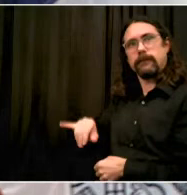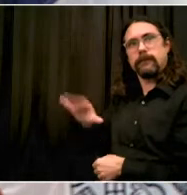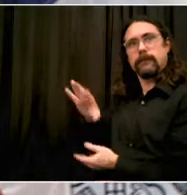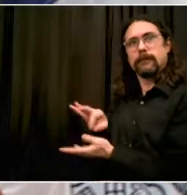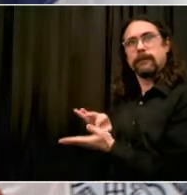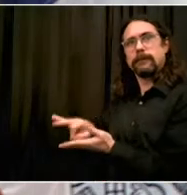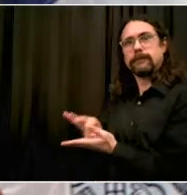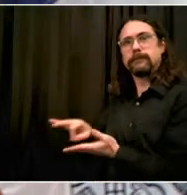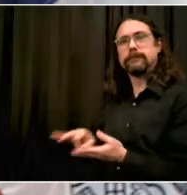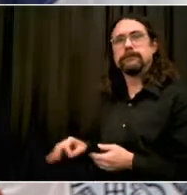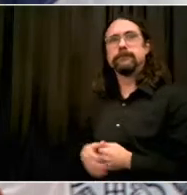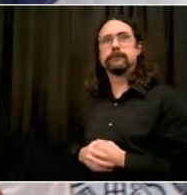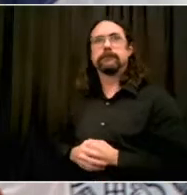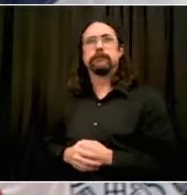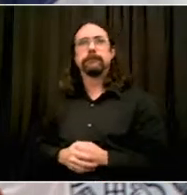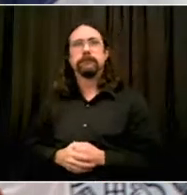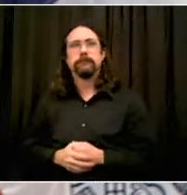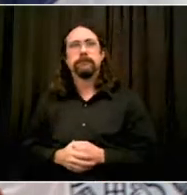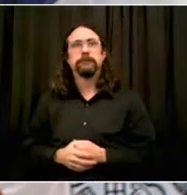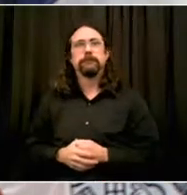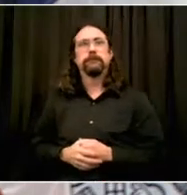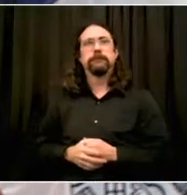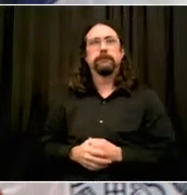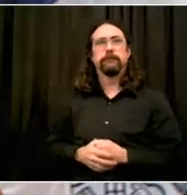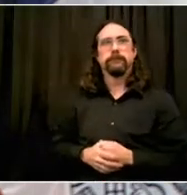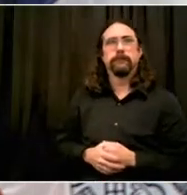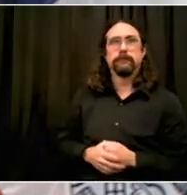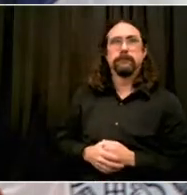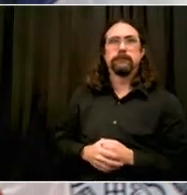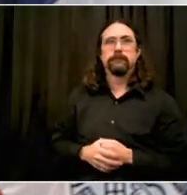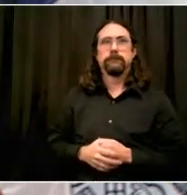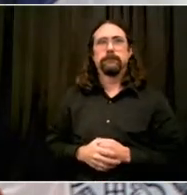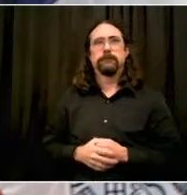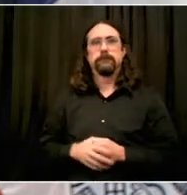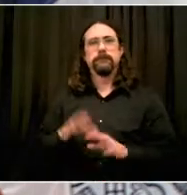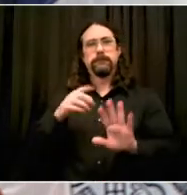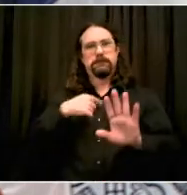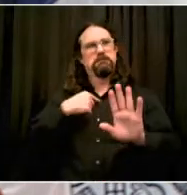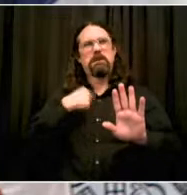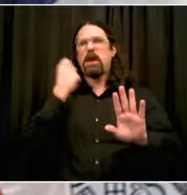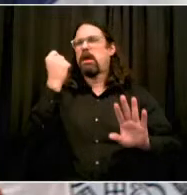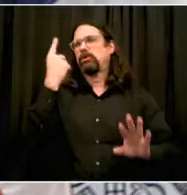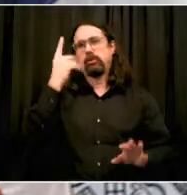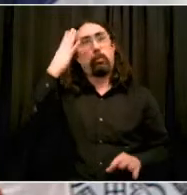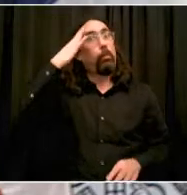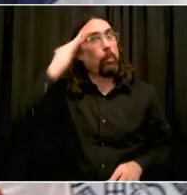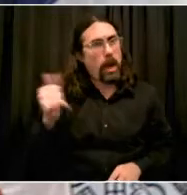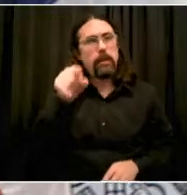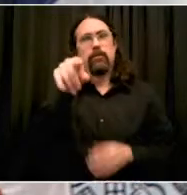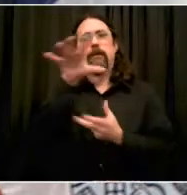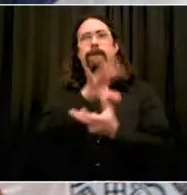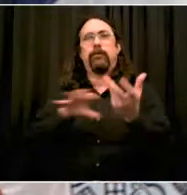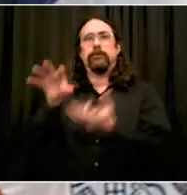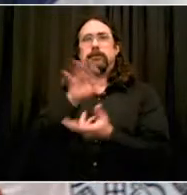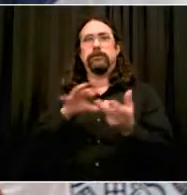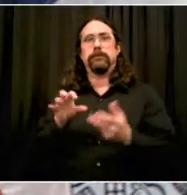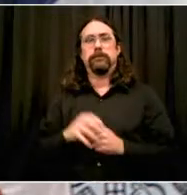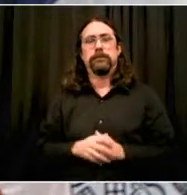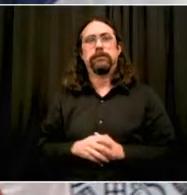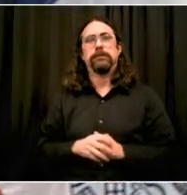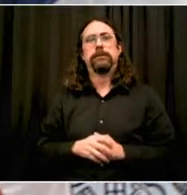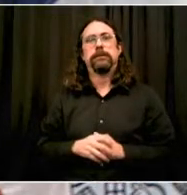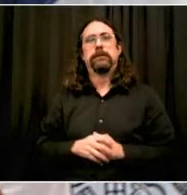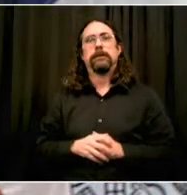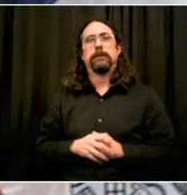to put information forward to help people understand. Again, it is always